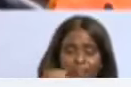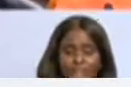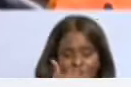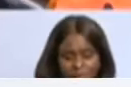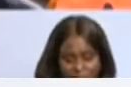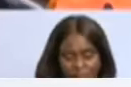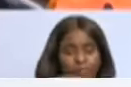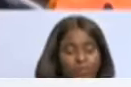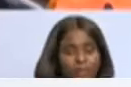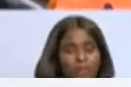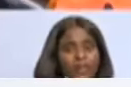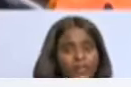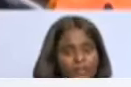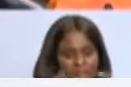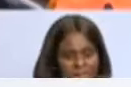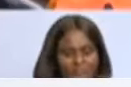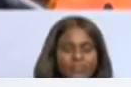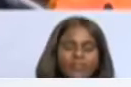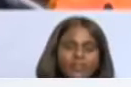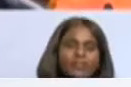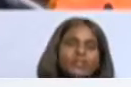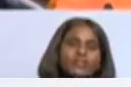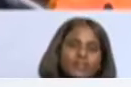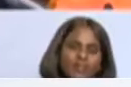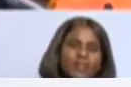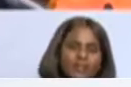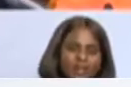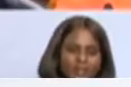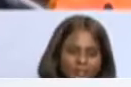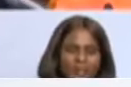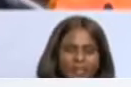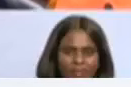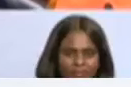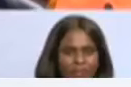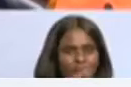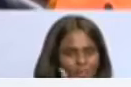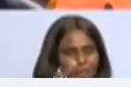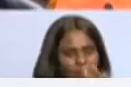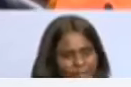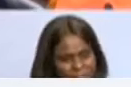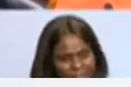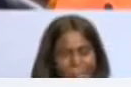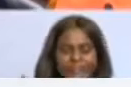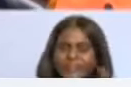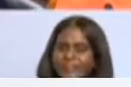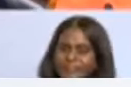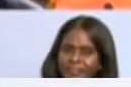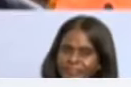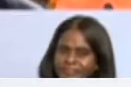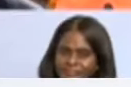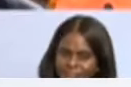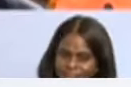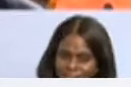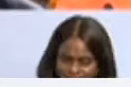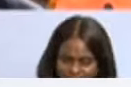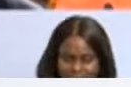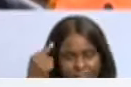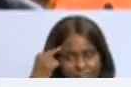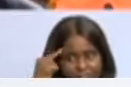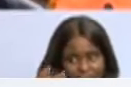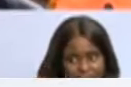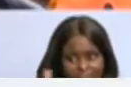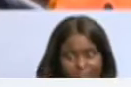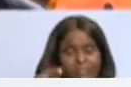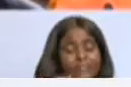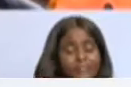together to remedy, to ameliorate this situation. Hence, our government is working round